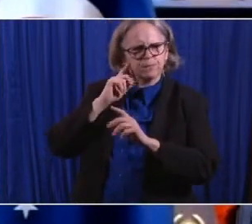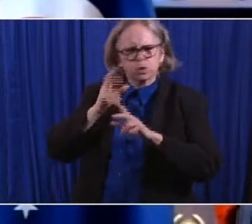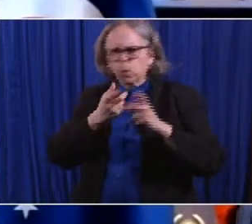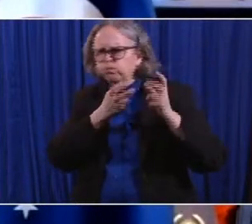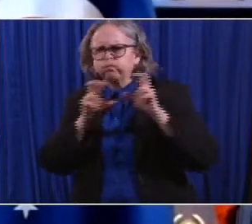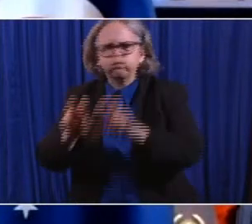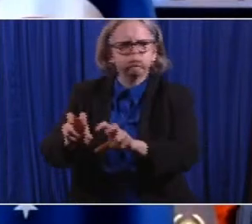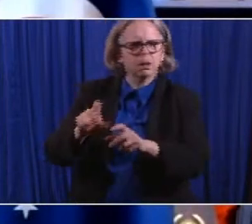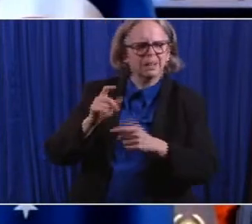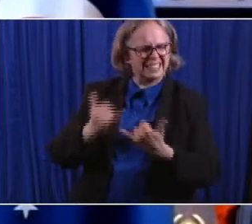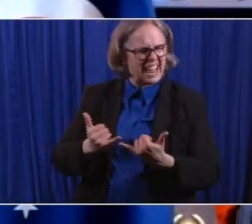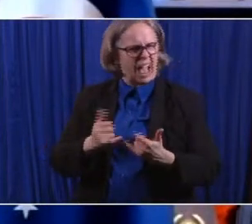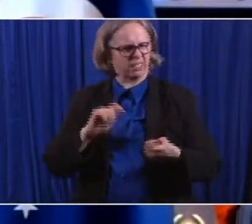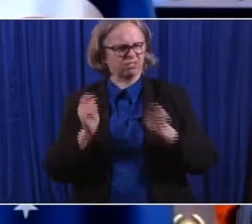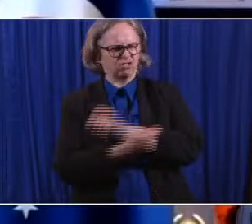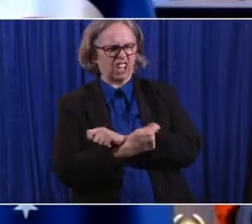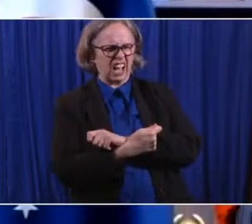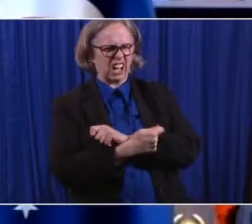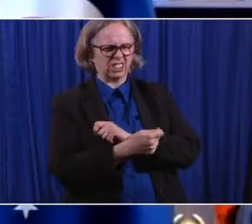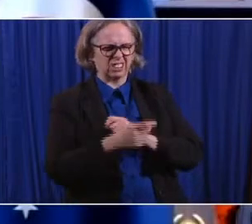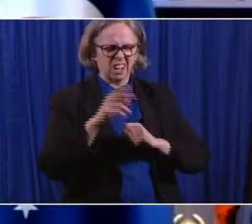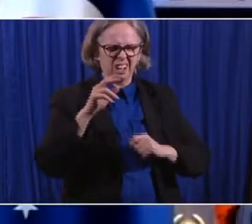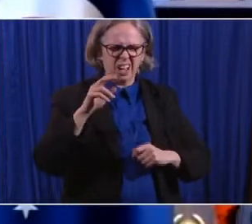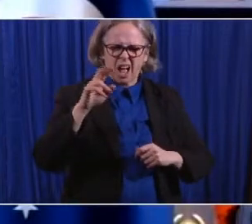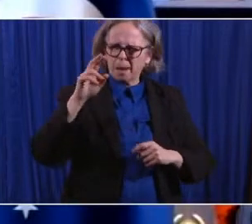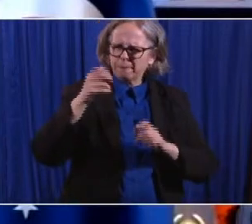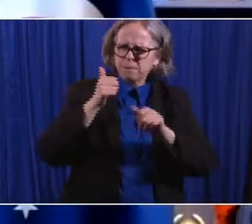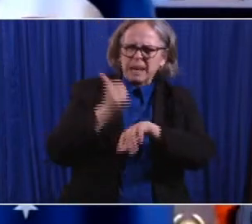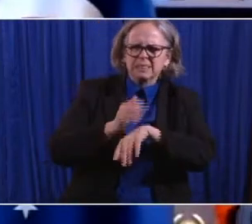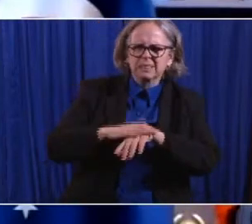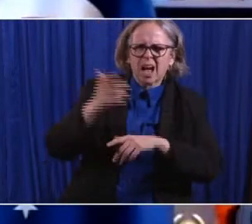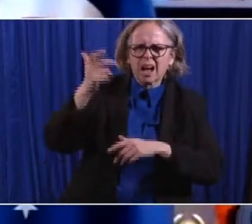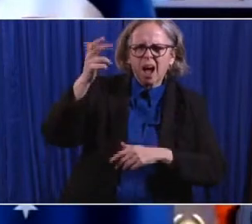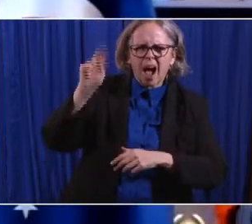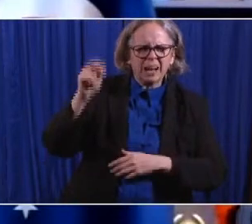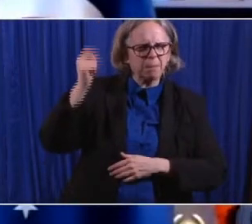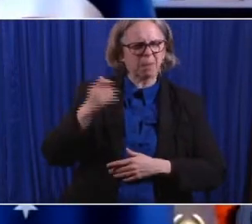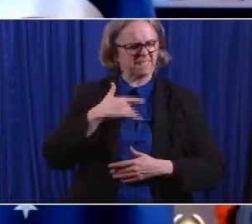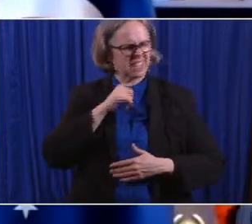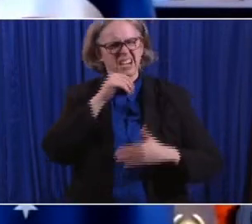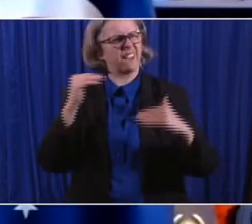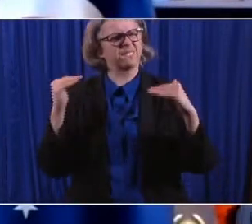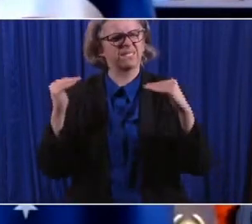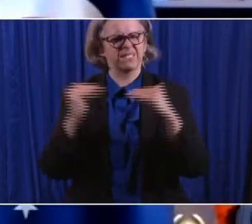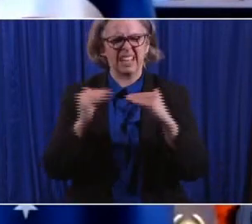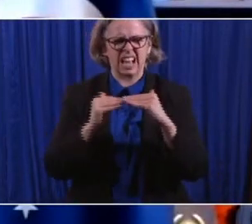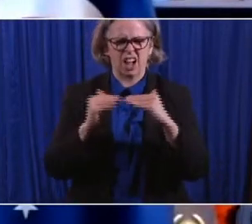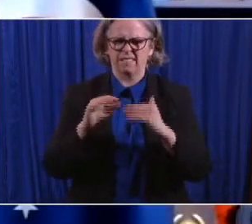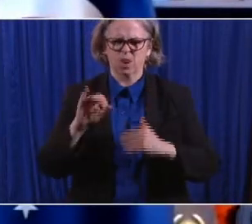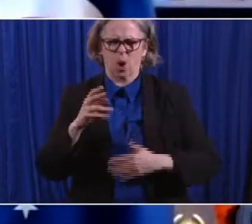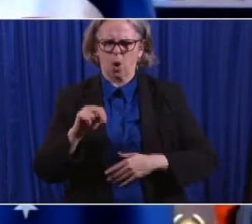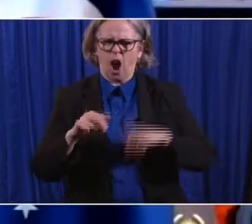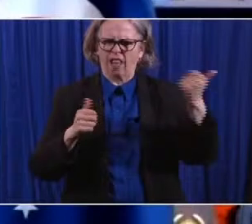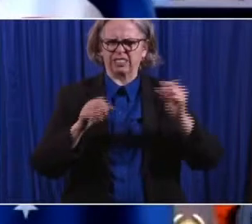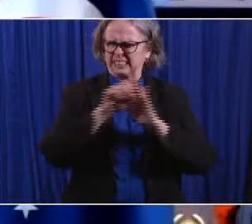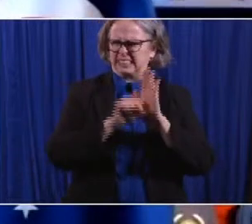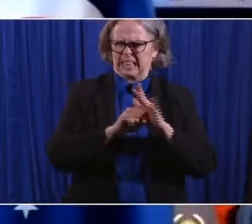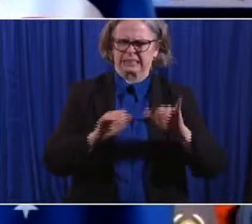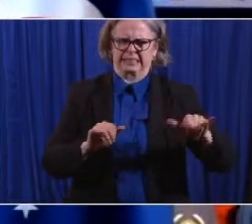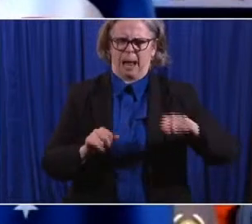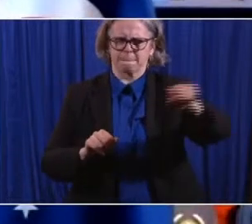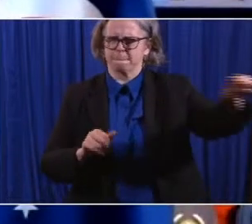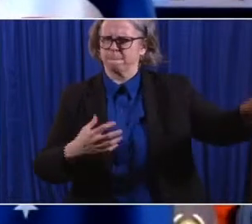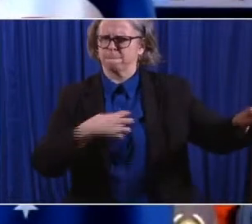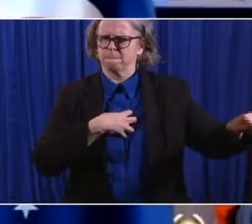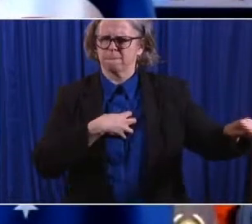Ohio and a lot of states at a disadvantage in terms of the funding that comes from this. Ohio